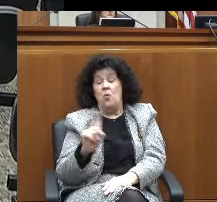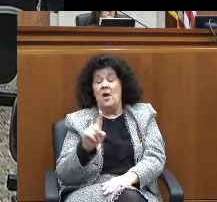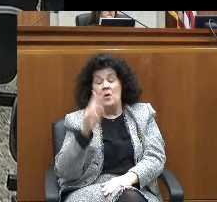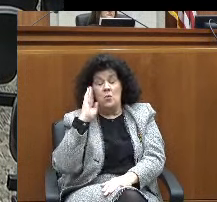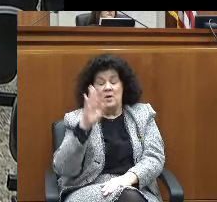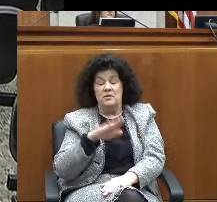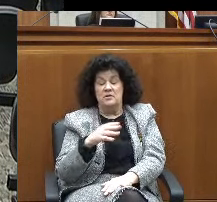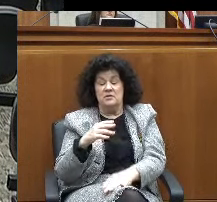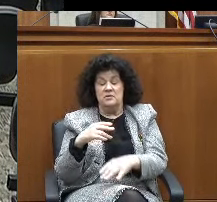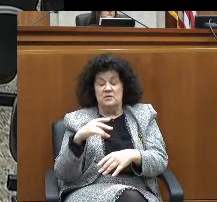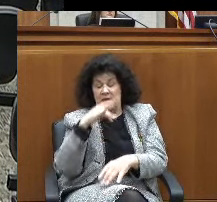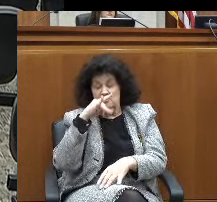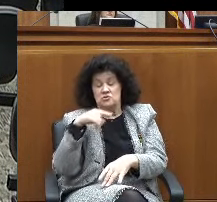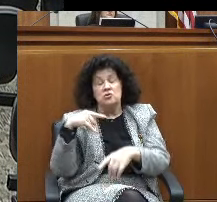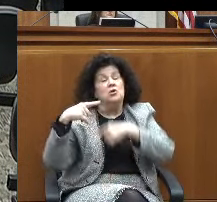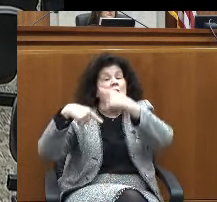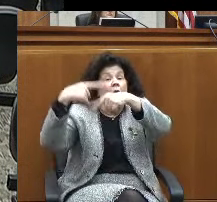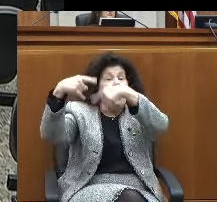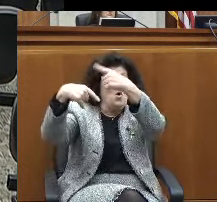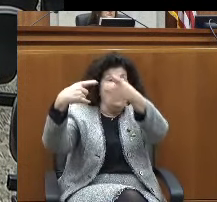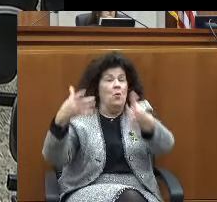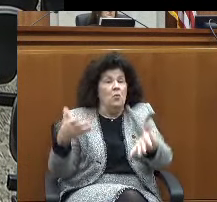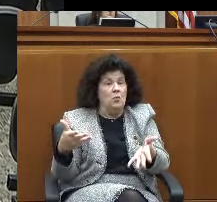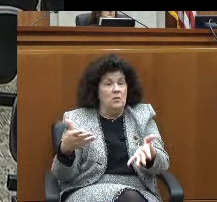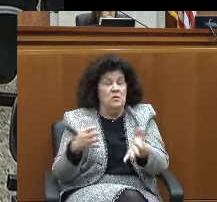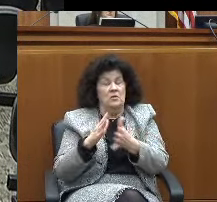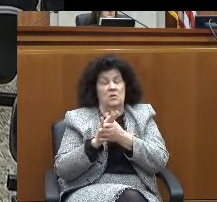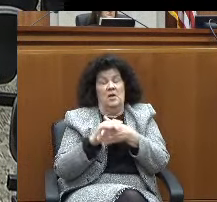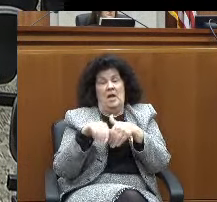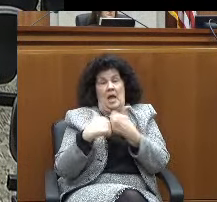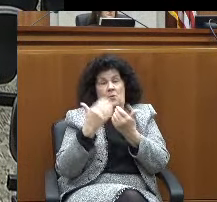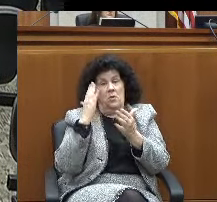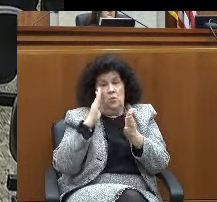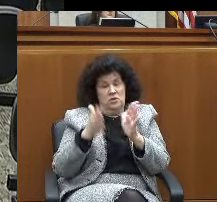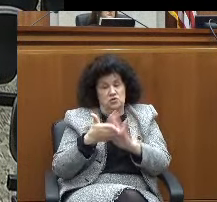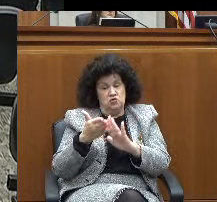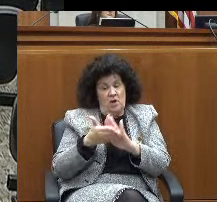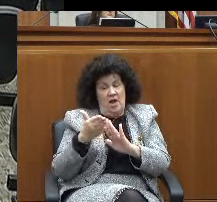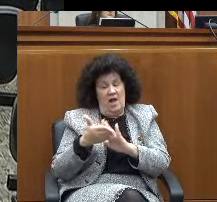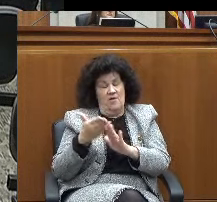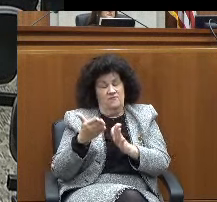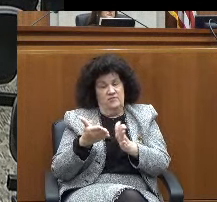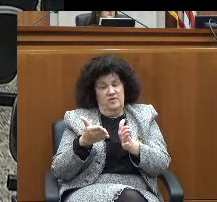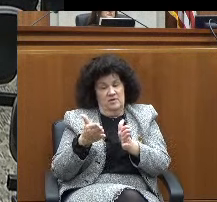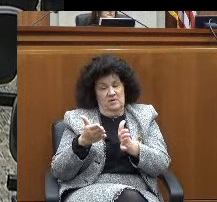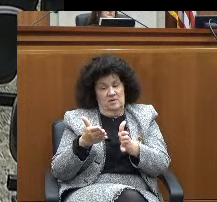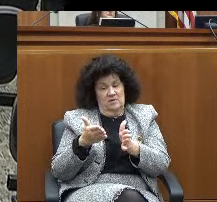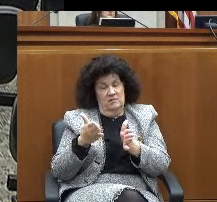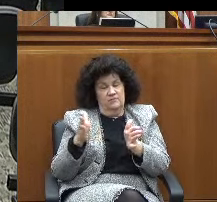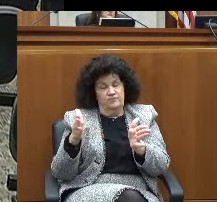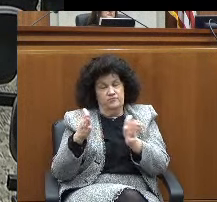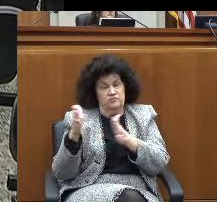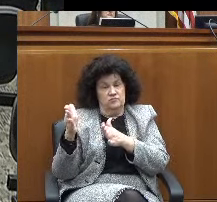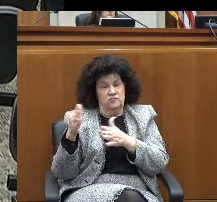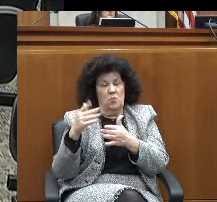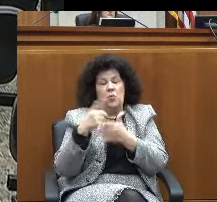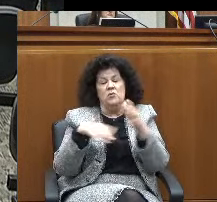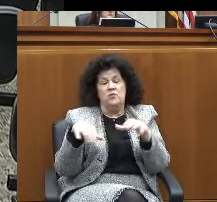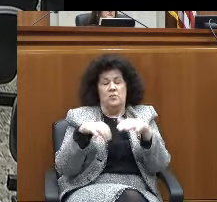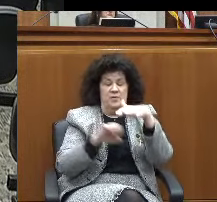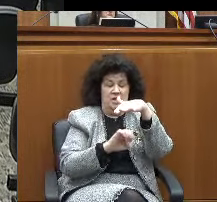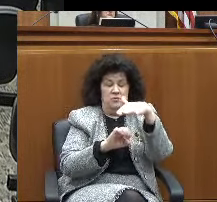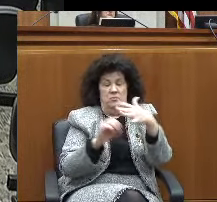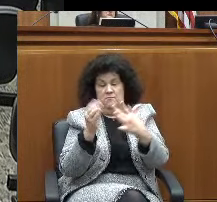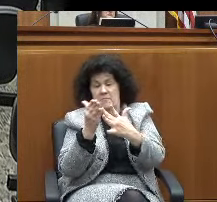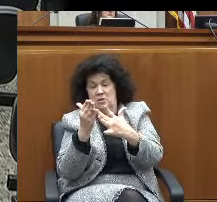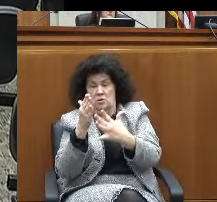decisions, you know, how is it going to drop them forward in their career, and then what do we do in between, you know, elementary, middle? It's led